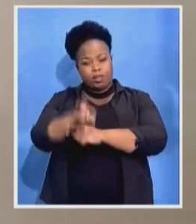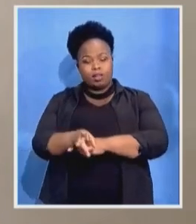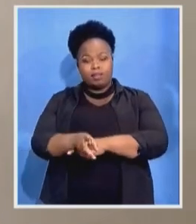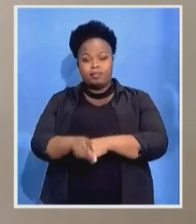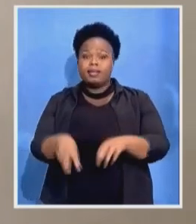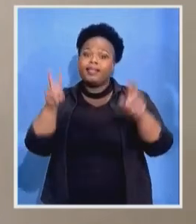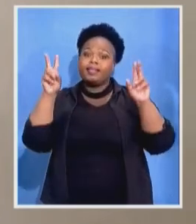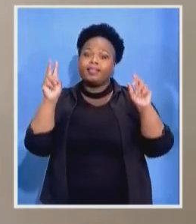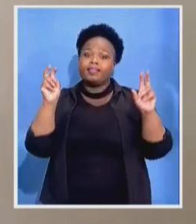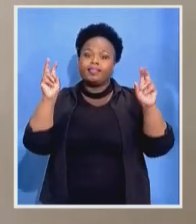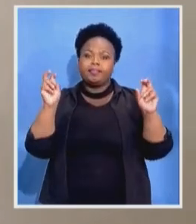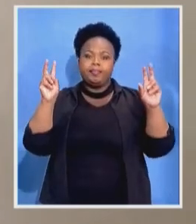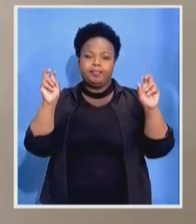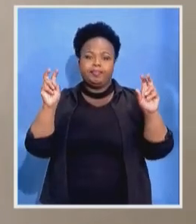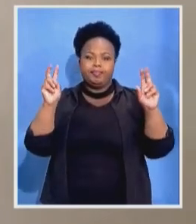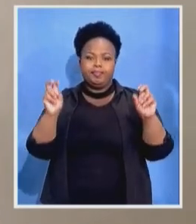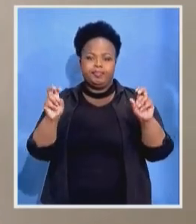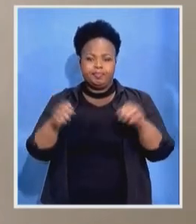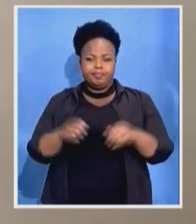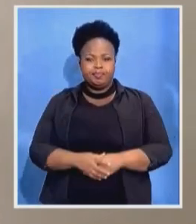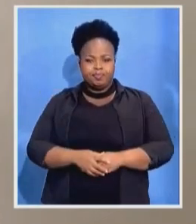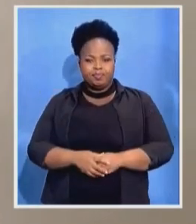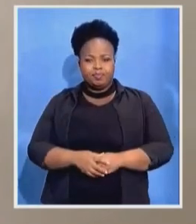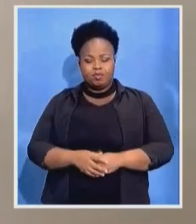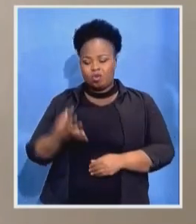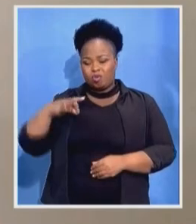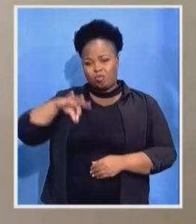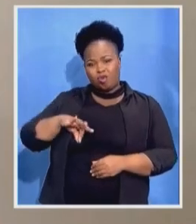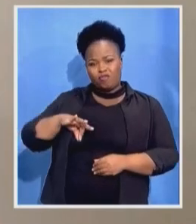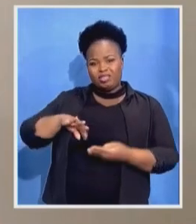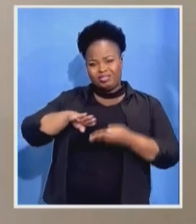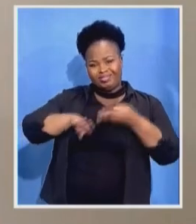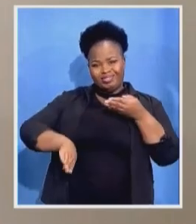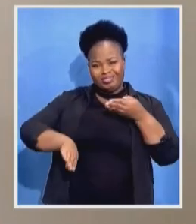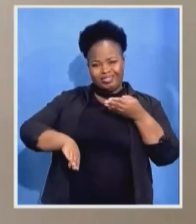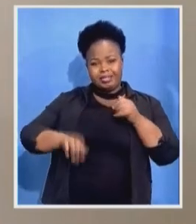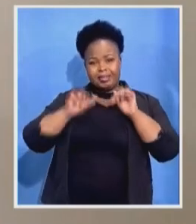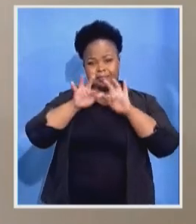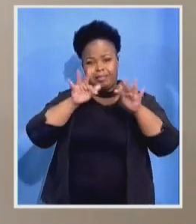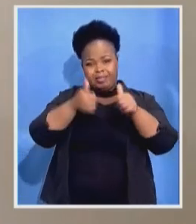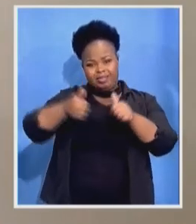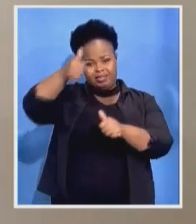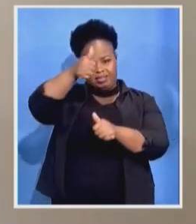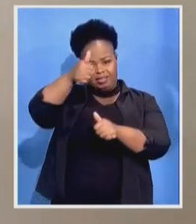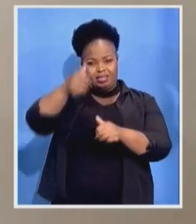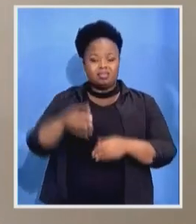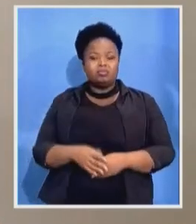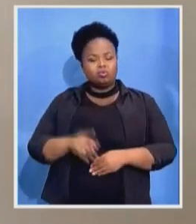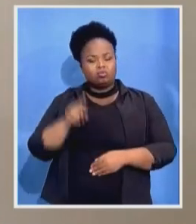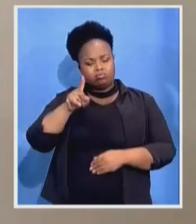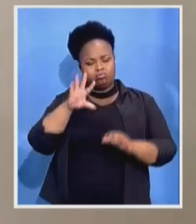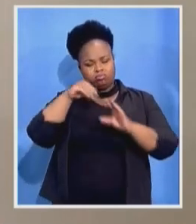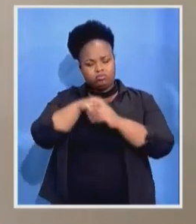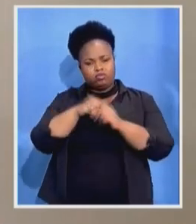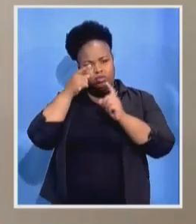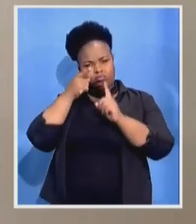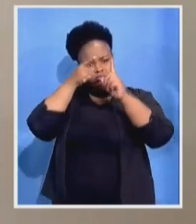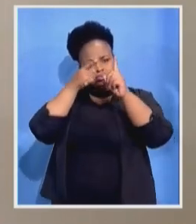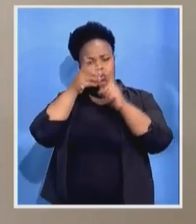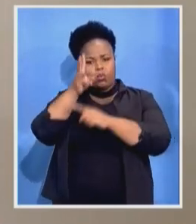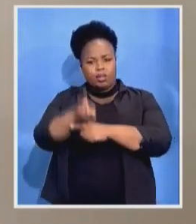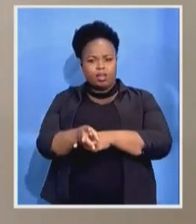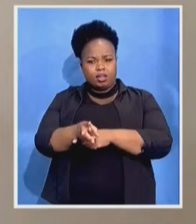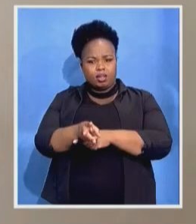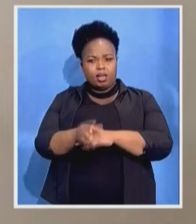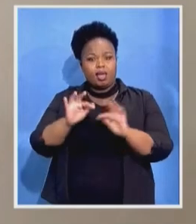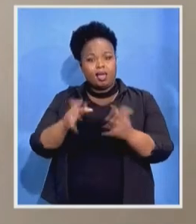Before Profits. And this will involve, as a main objective, the forging of a broad popular